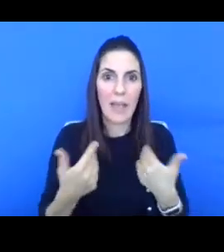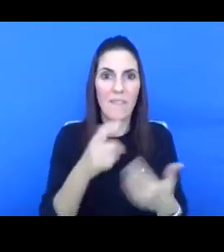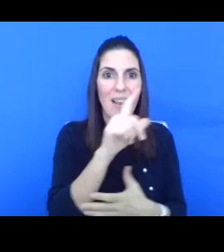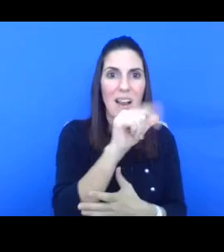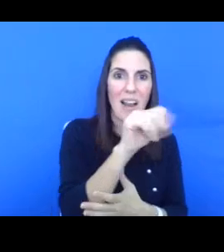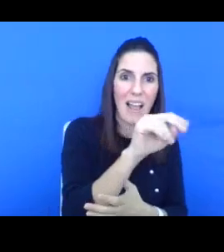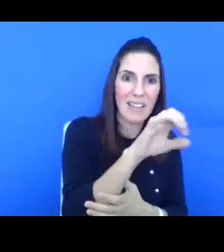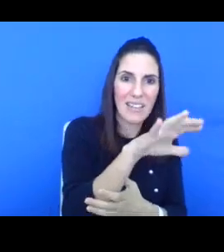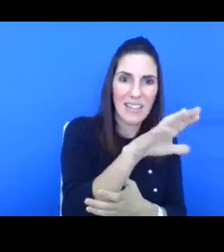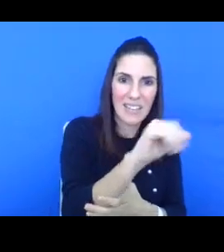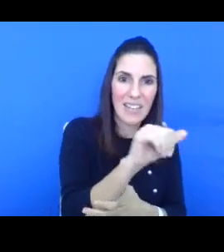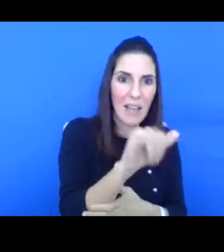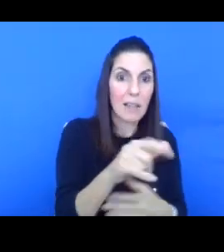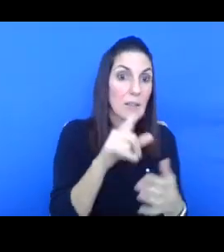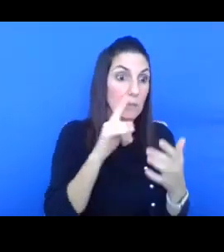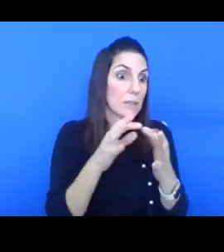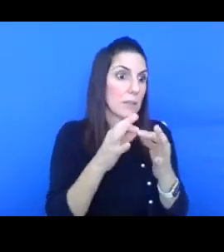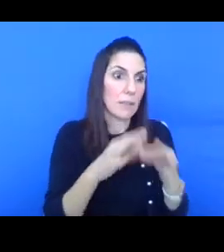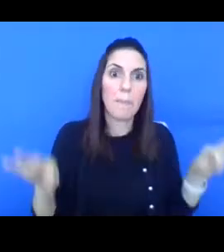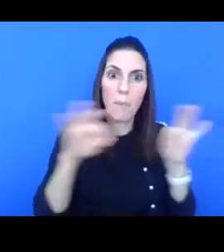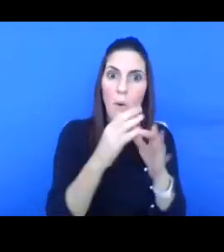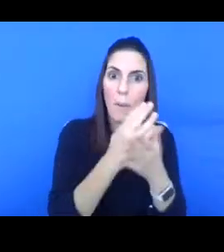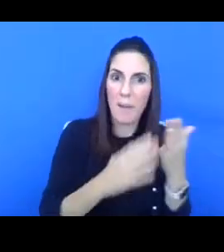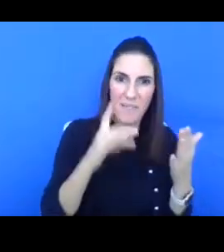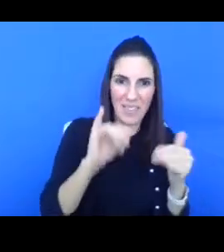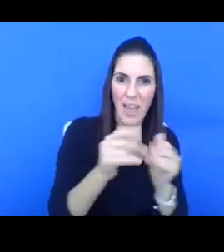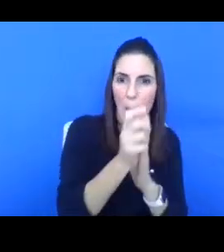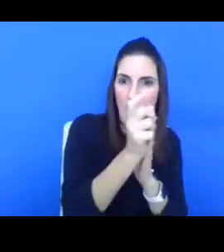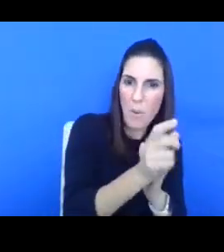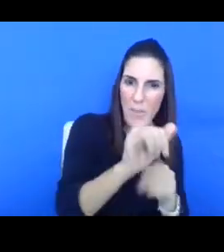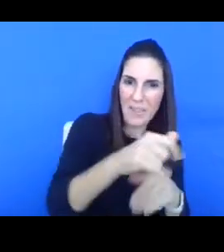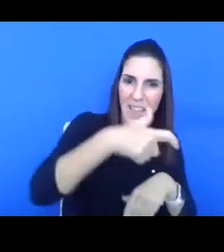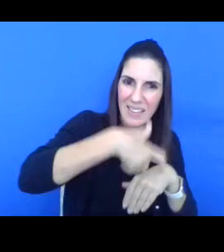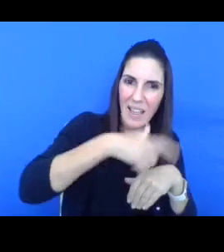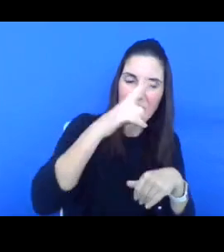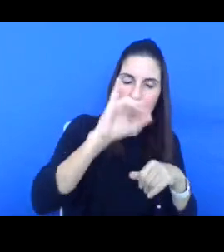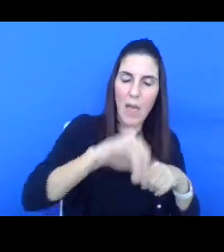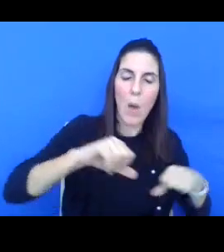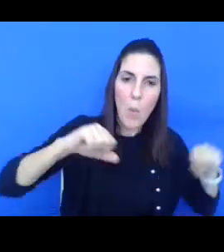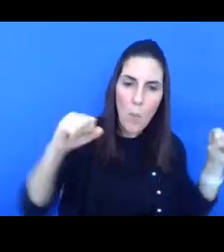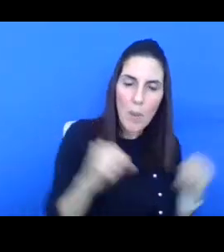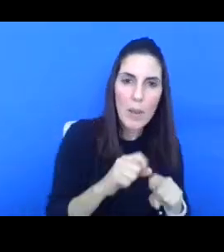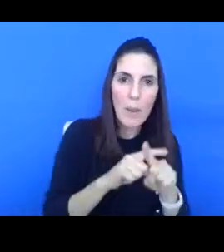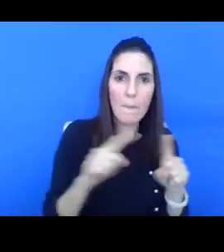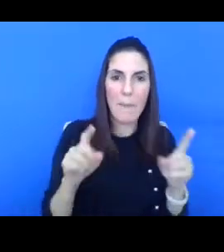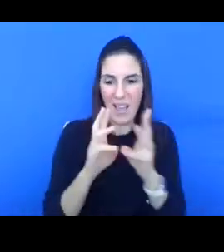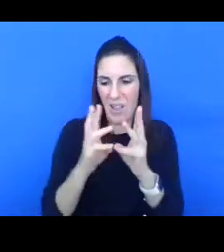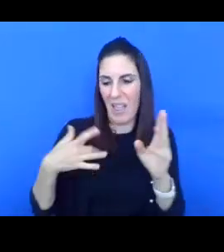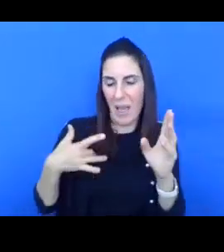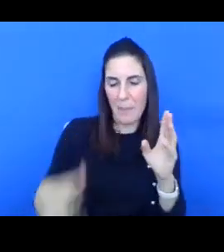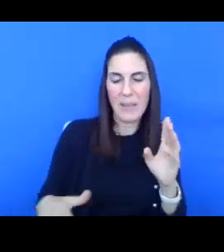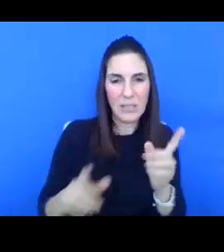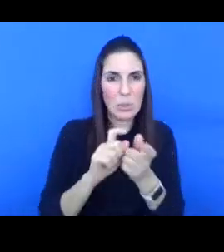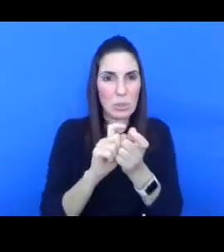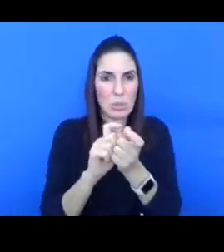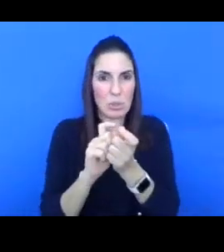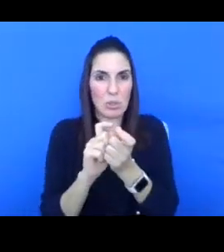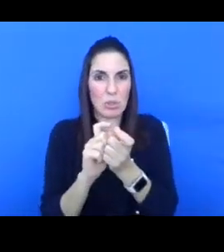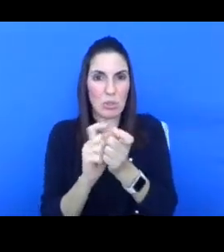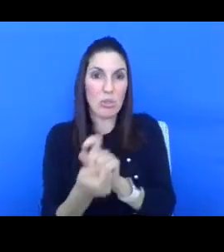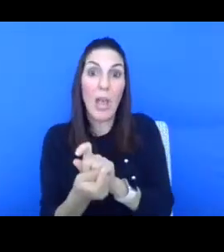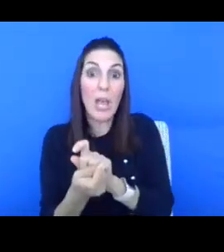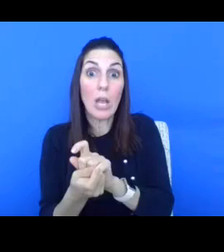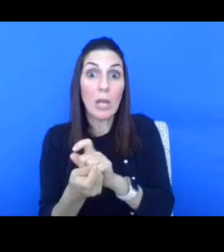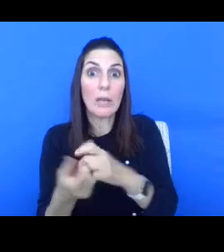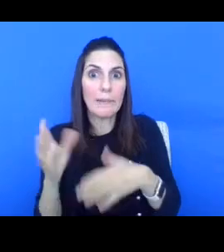playing the biggest factor at this very moment in time for this winter, but climate change is still playing a little bit of a role in the background of it.